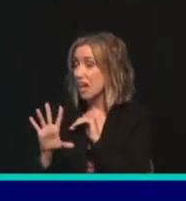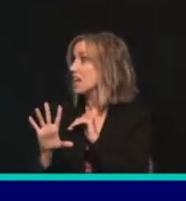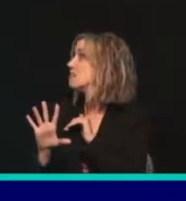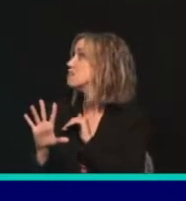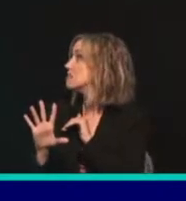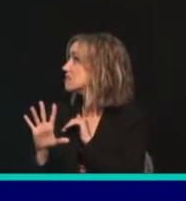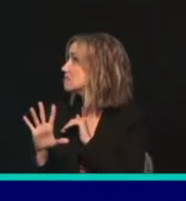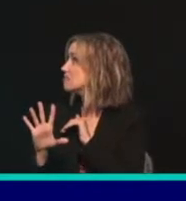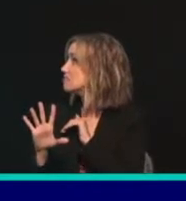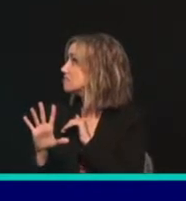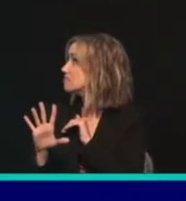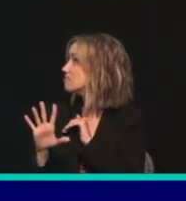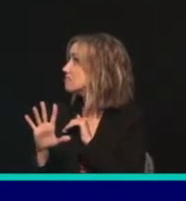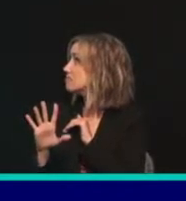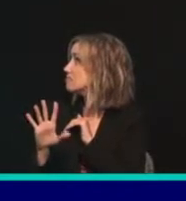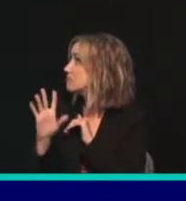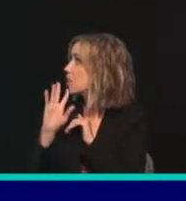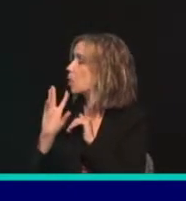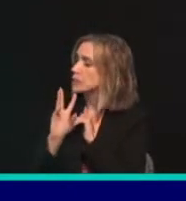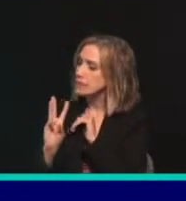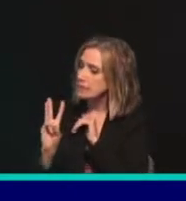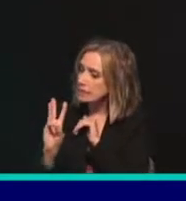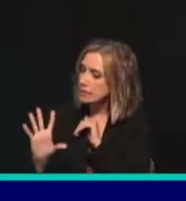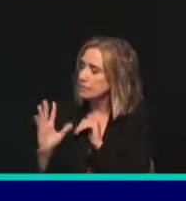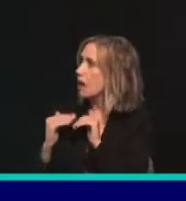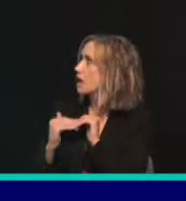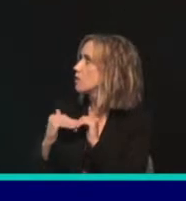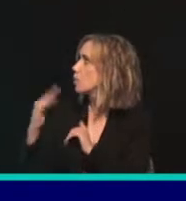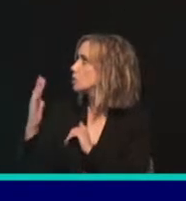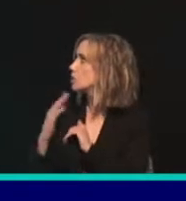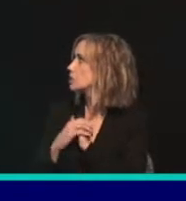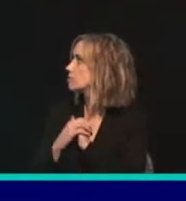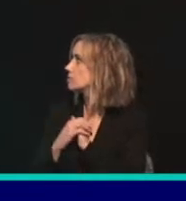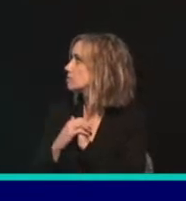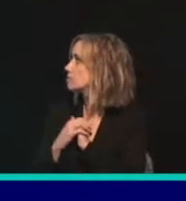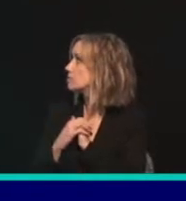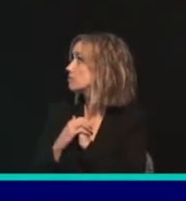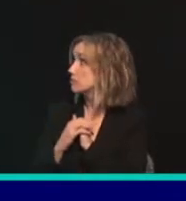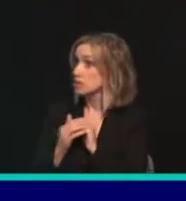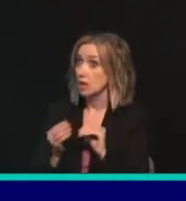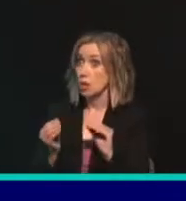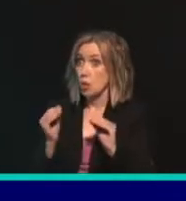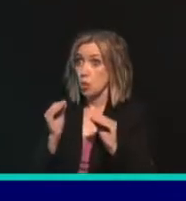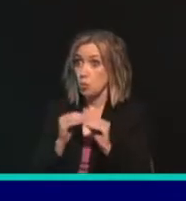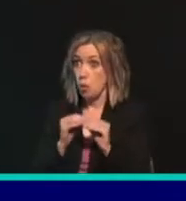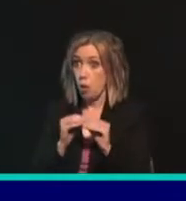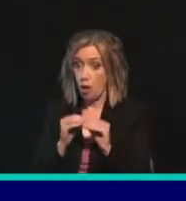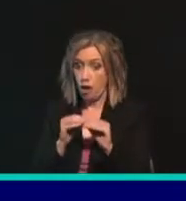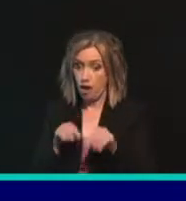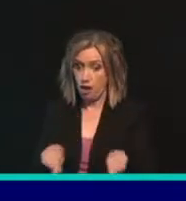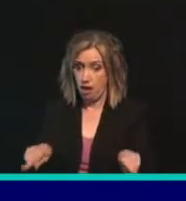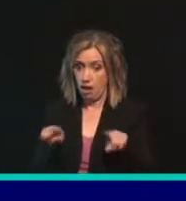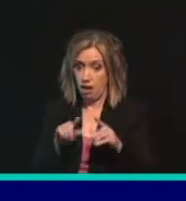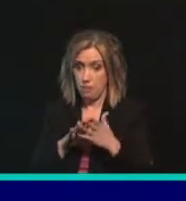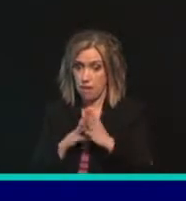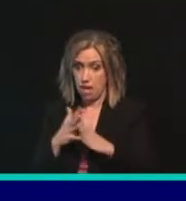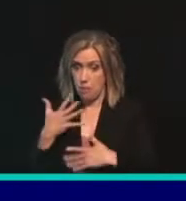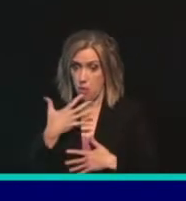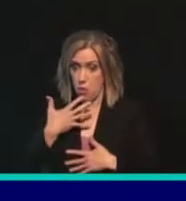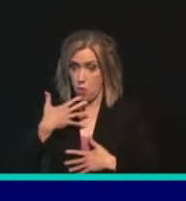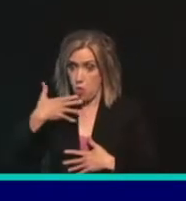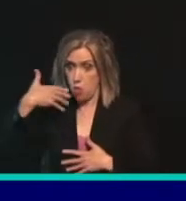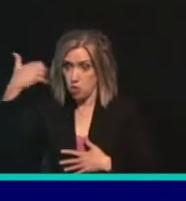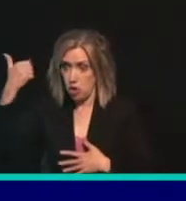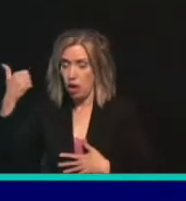being the biggest risk factor. As the population ages, this will be a greater problem in the